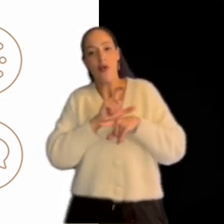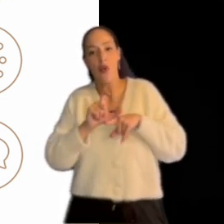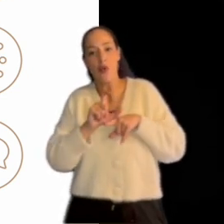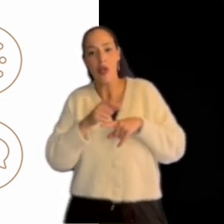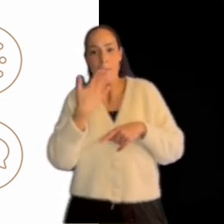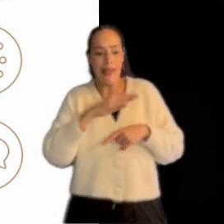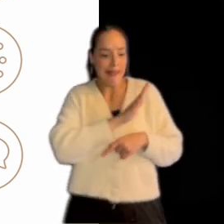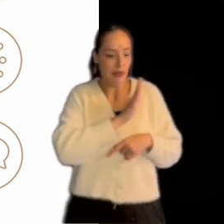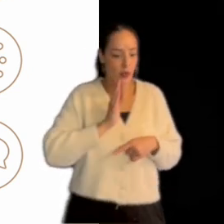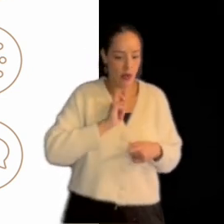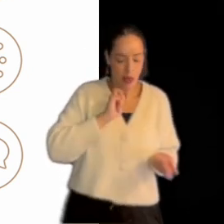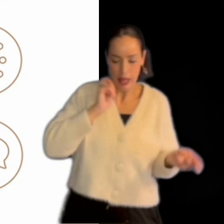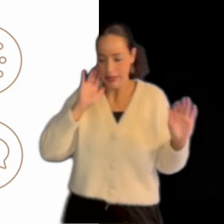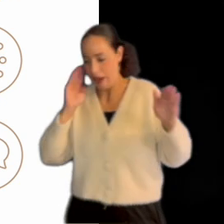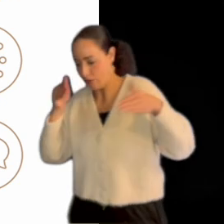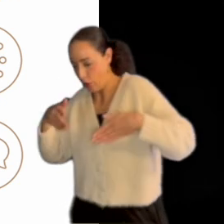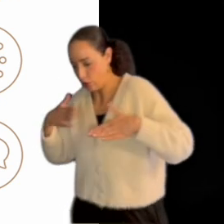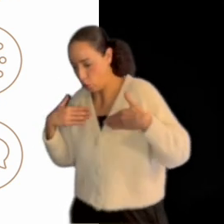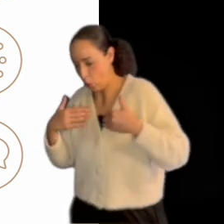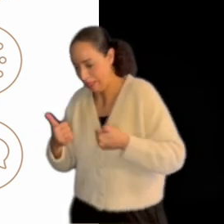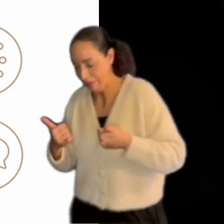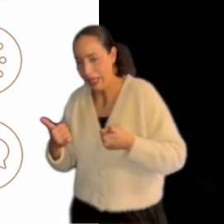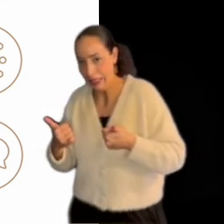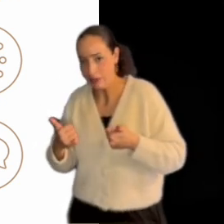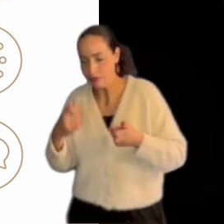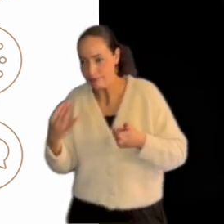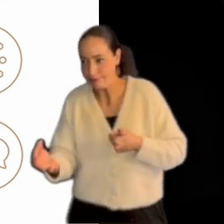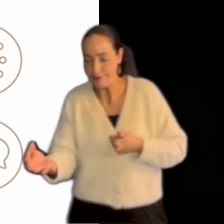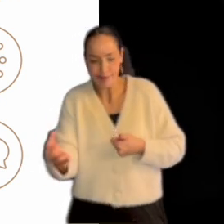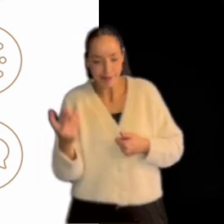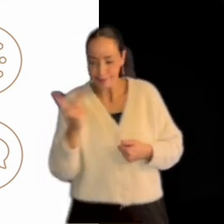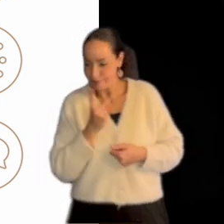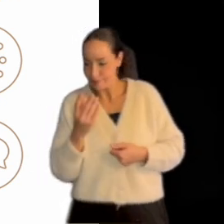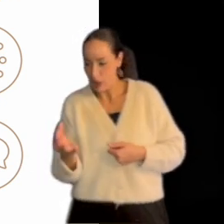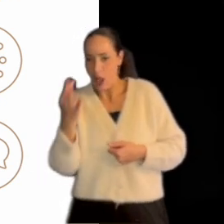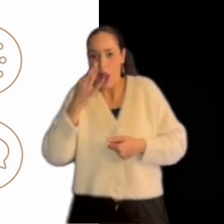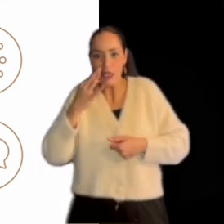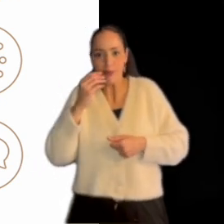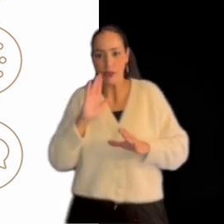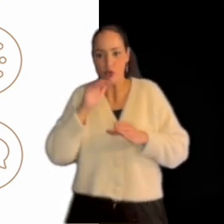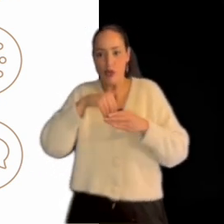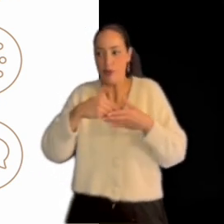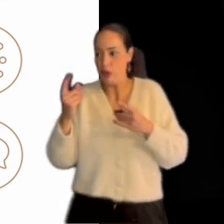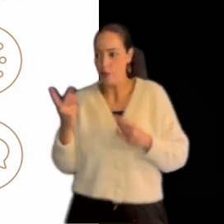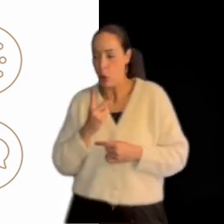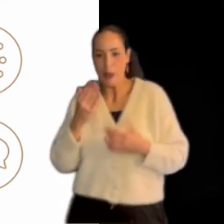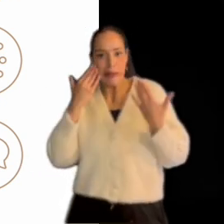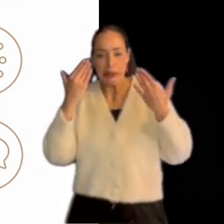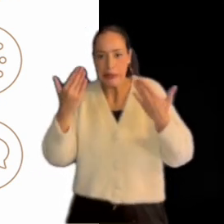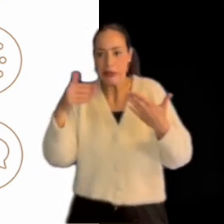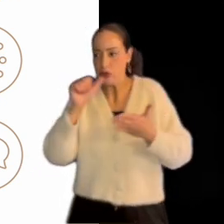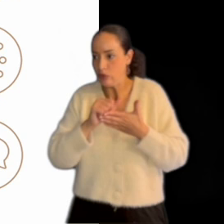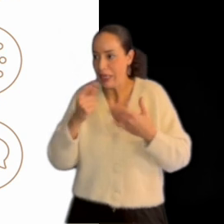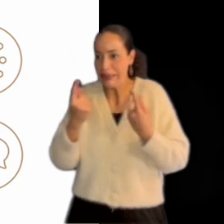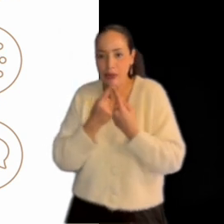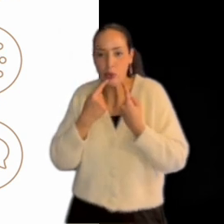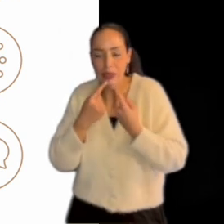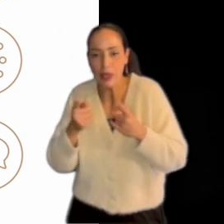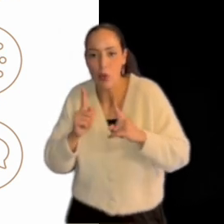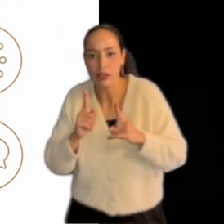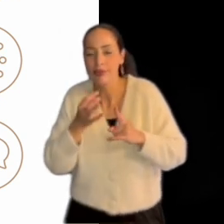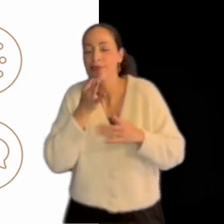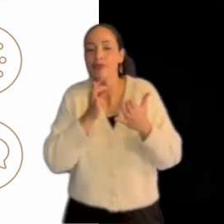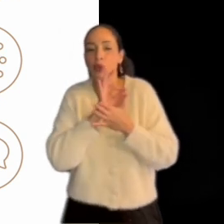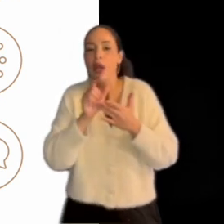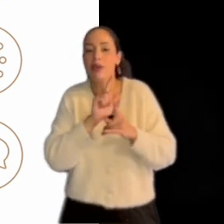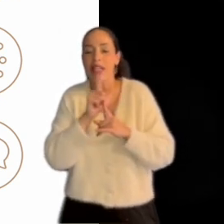say. Some hours later, I met the mother in a hotel lobby. After expressing my condolences for her loss, I asked, "Do